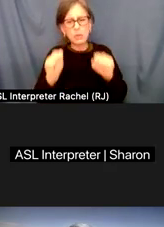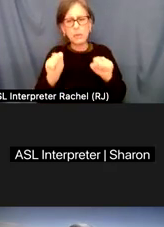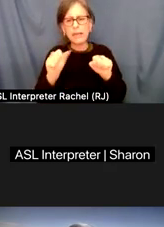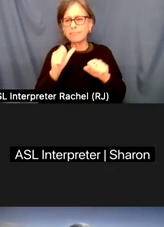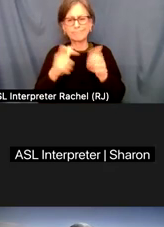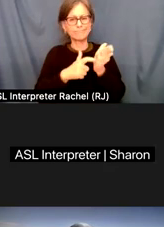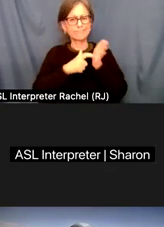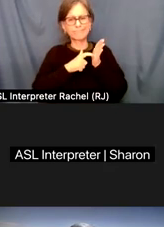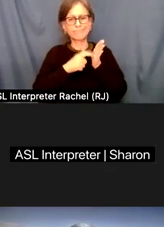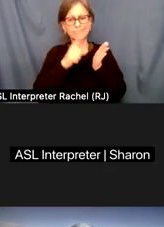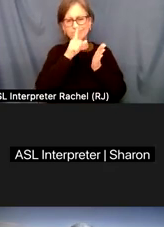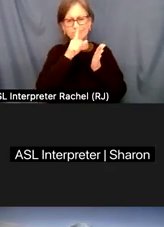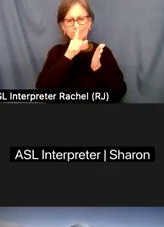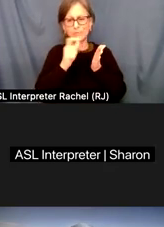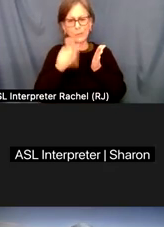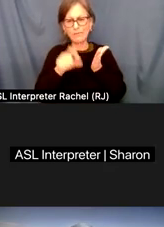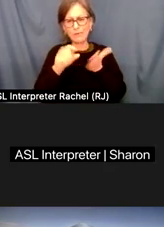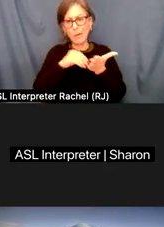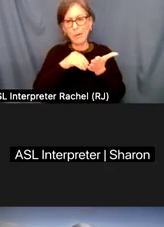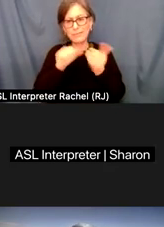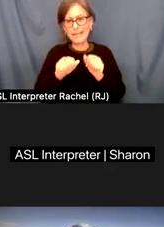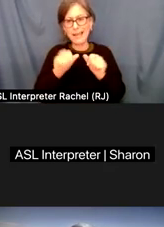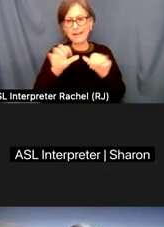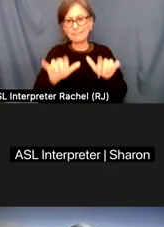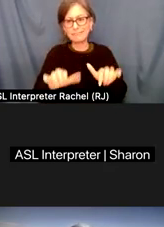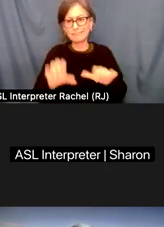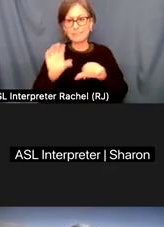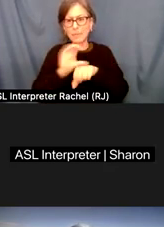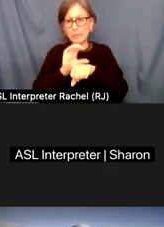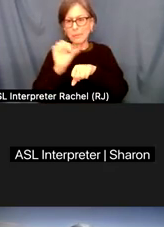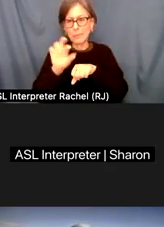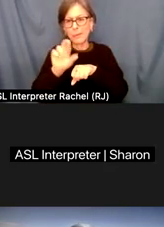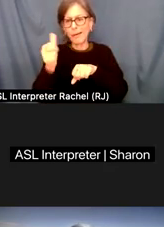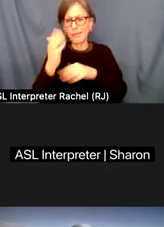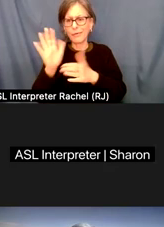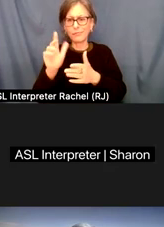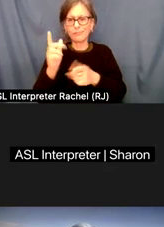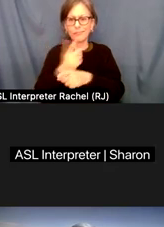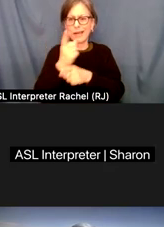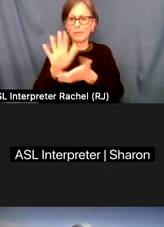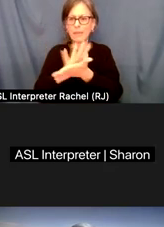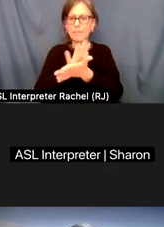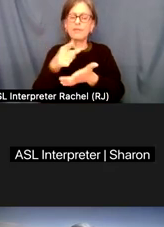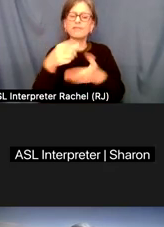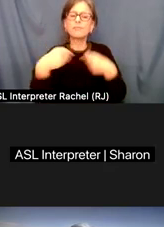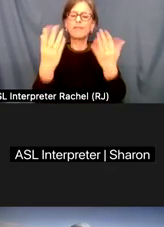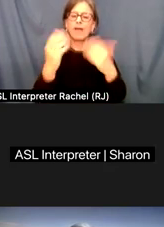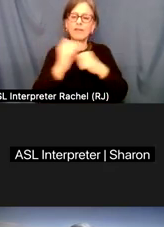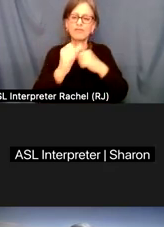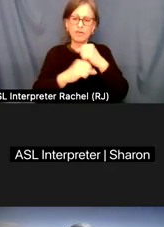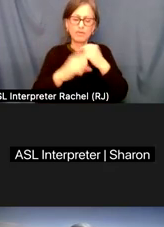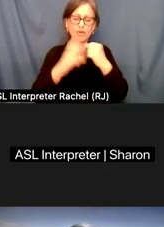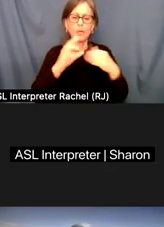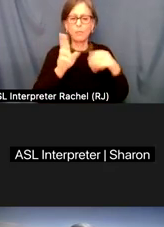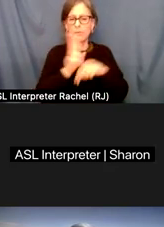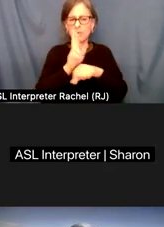to use it to take notes. You can take notes on your computer or other ways, but it just gives a little structure to it, and we'll be referring to that as we go